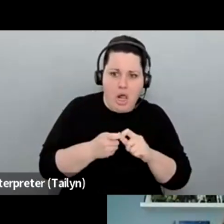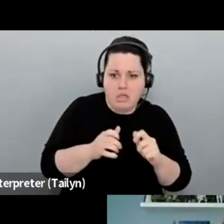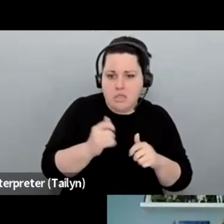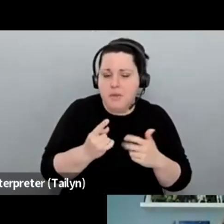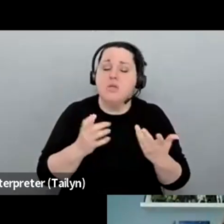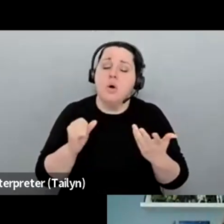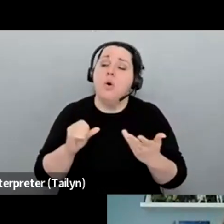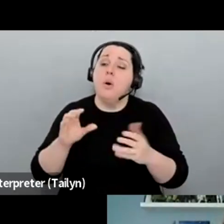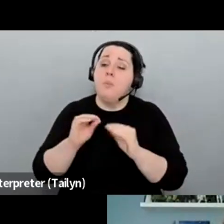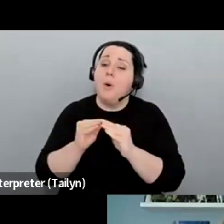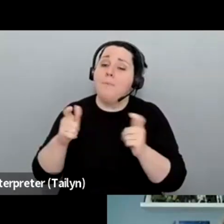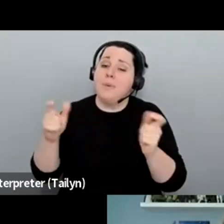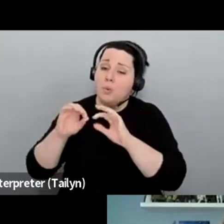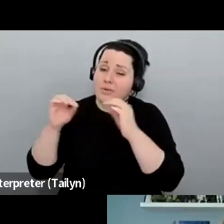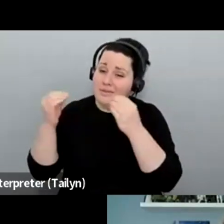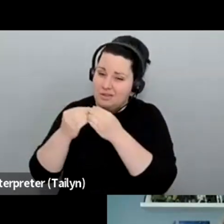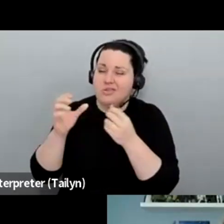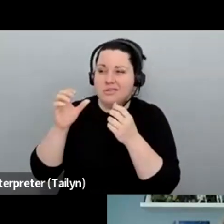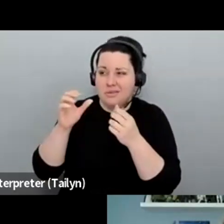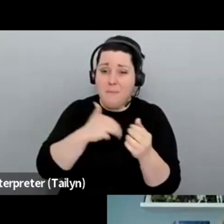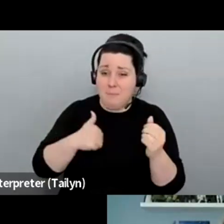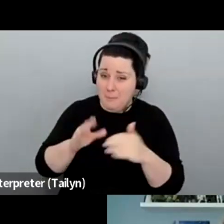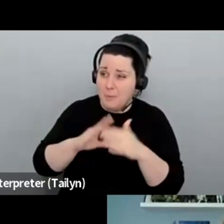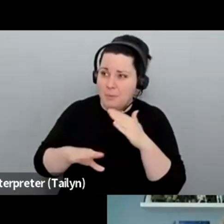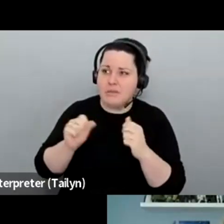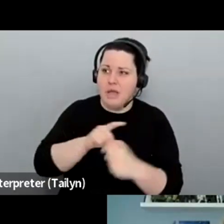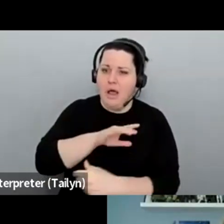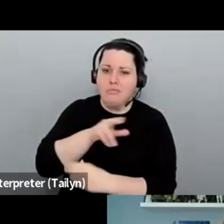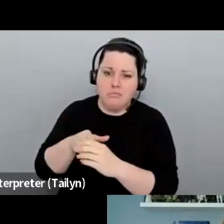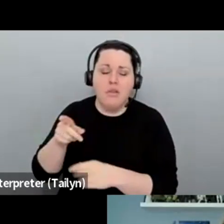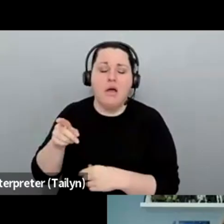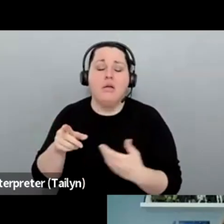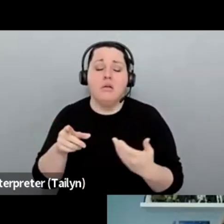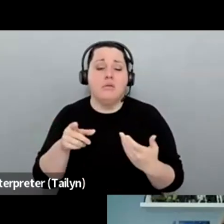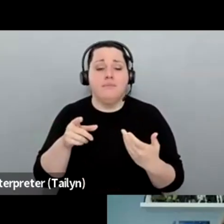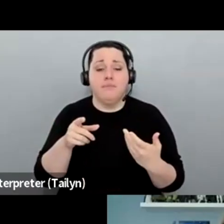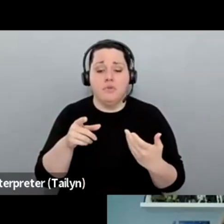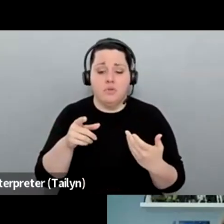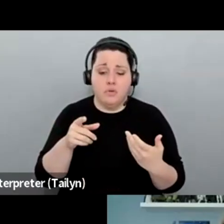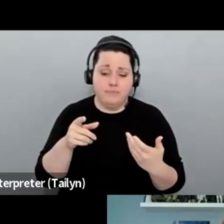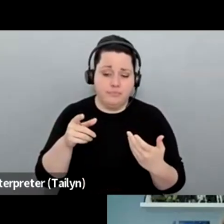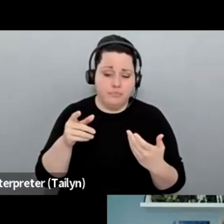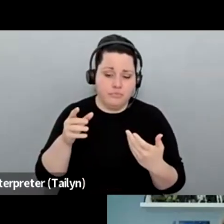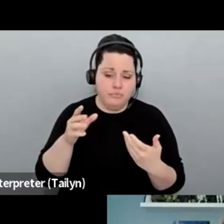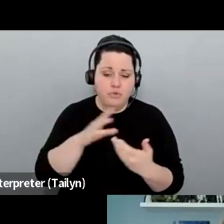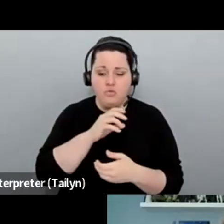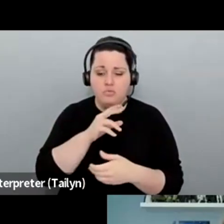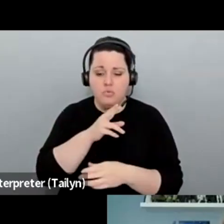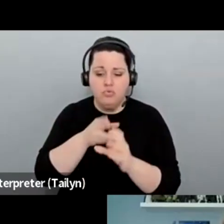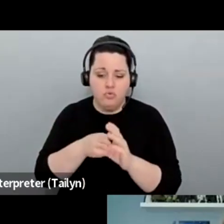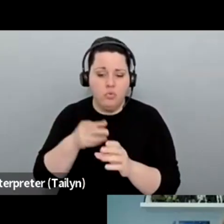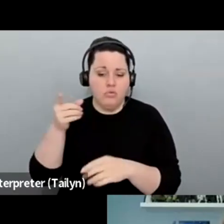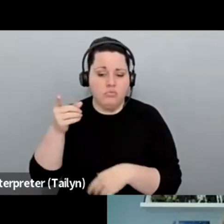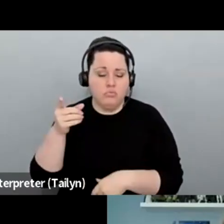organizations, especially membership-based ones, that's kind of the point of capacity building organizations, or larger organization who can do the